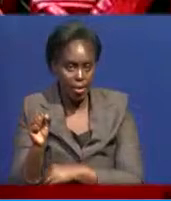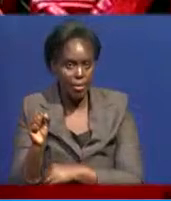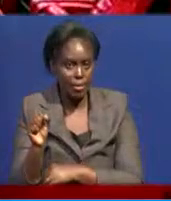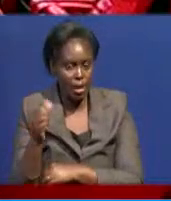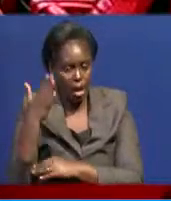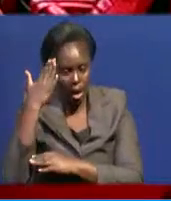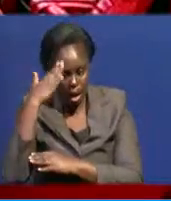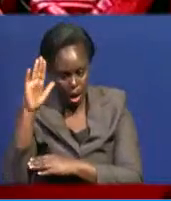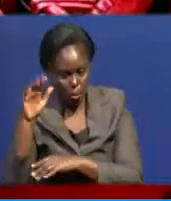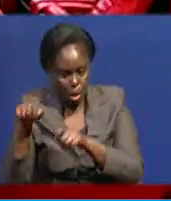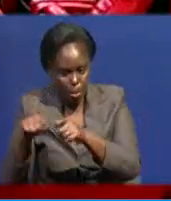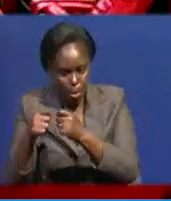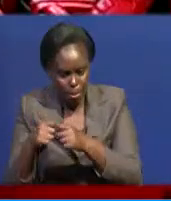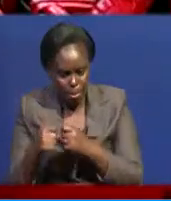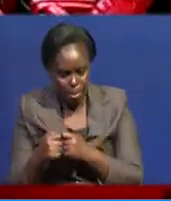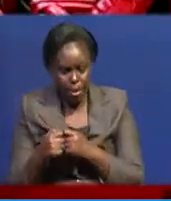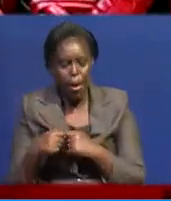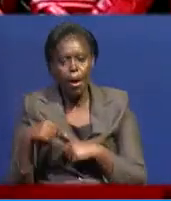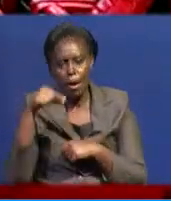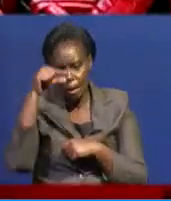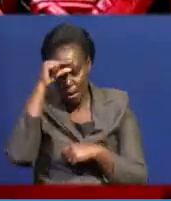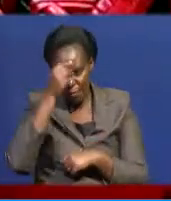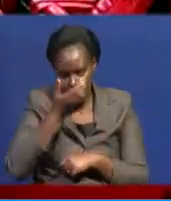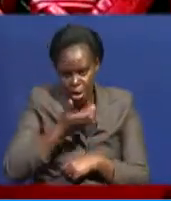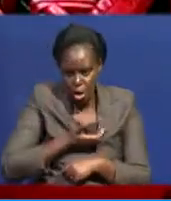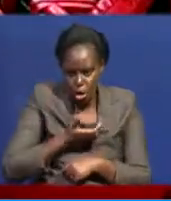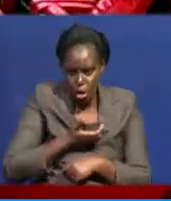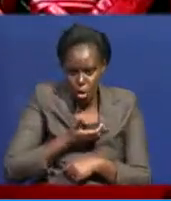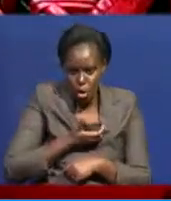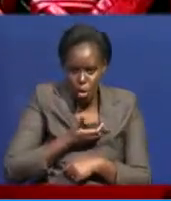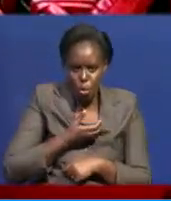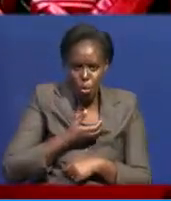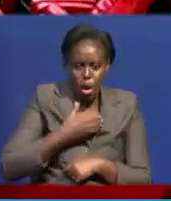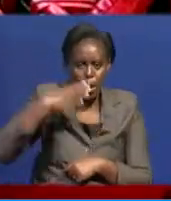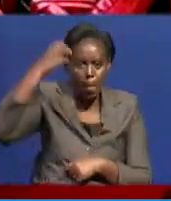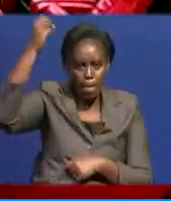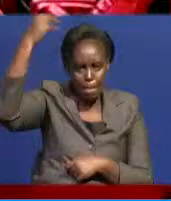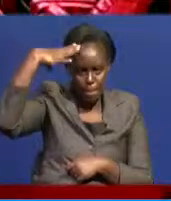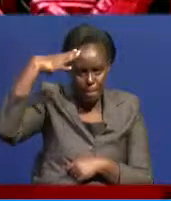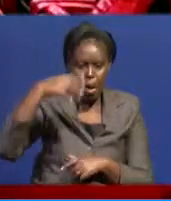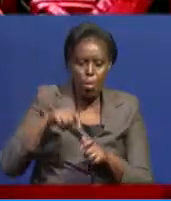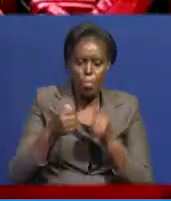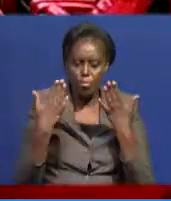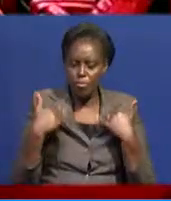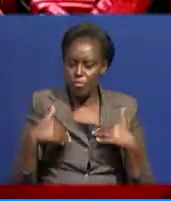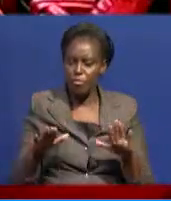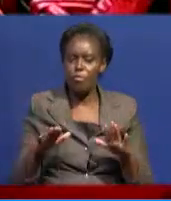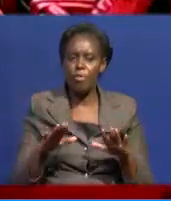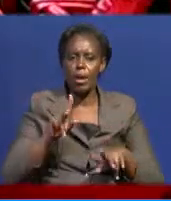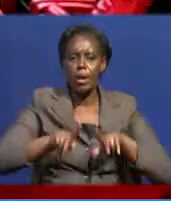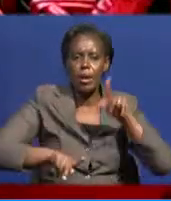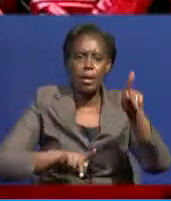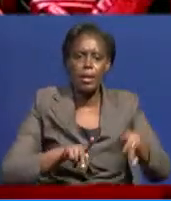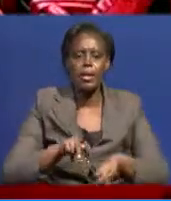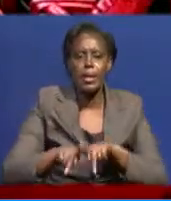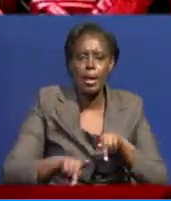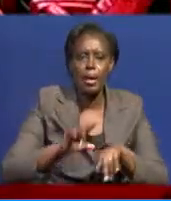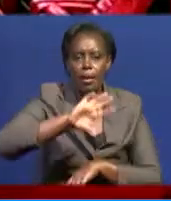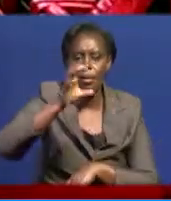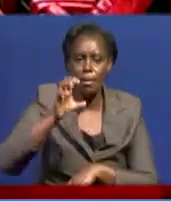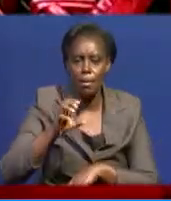the breakdown of over 15 government-owned power transformers in Kirinyaga County between March and